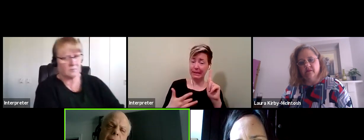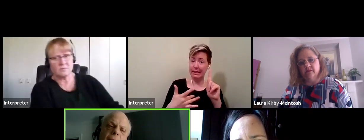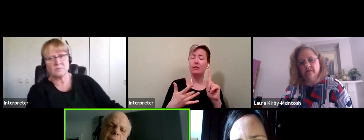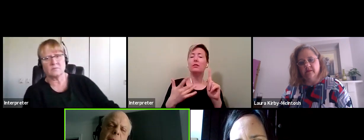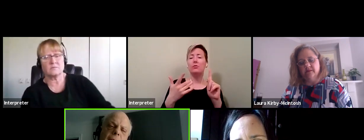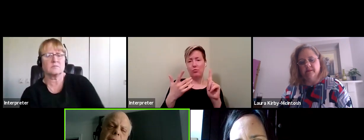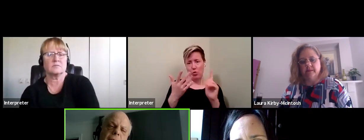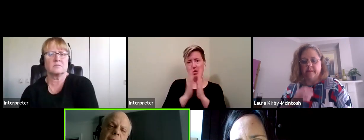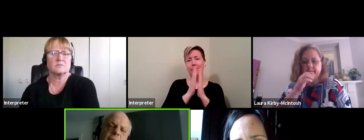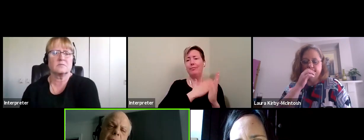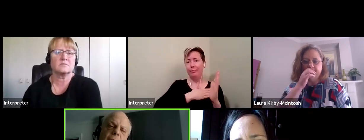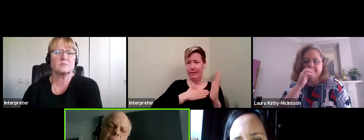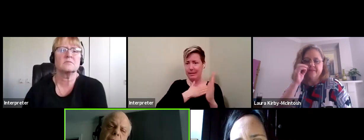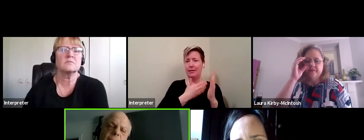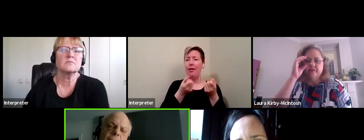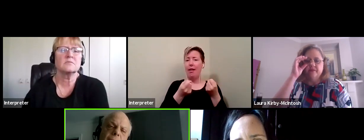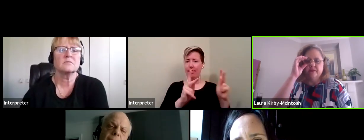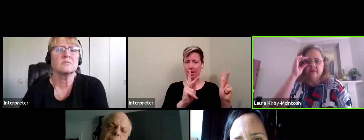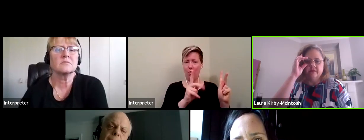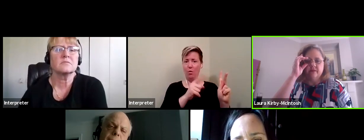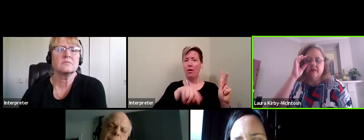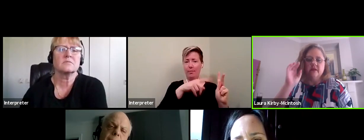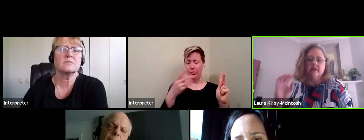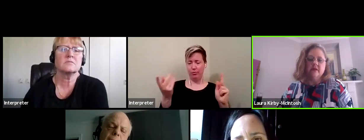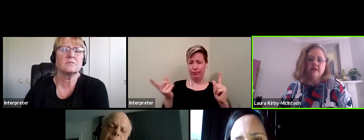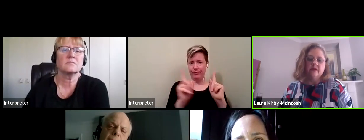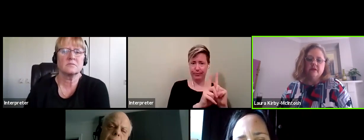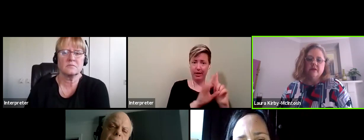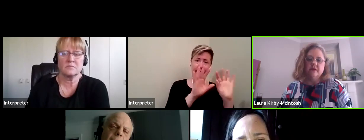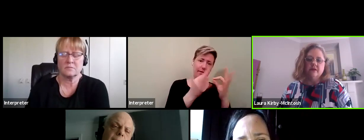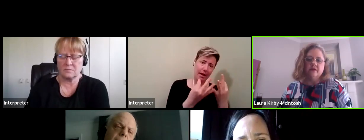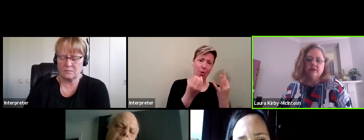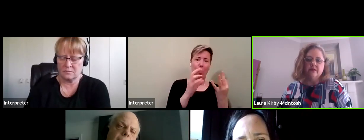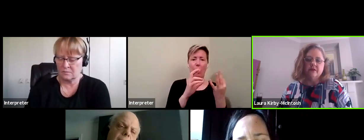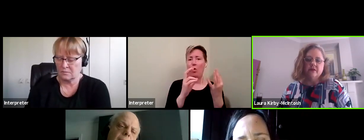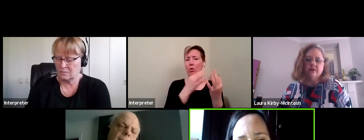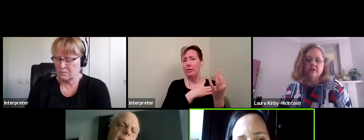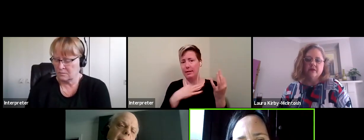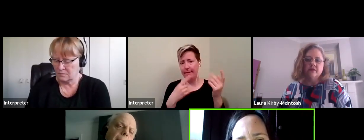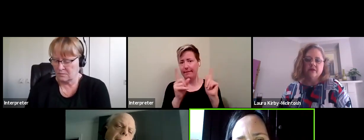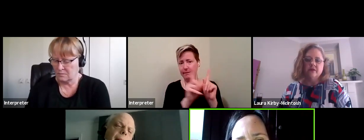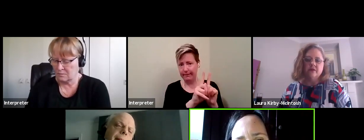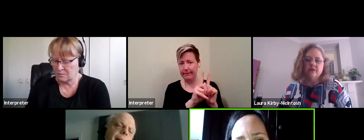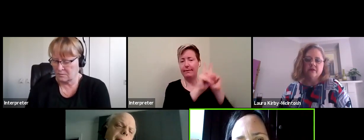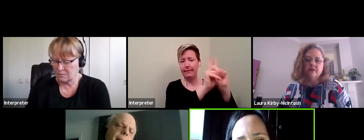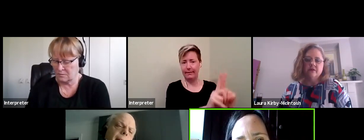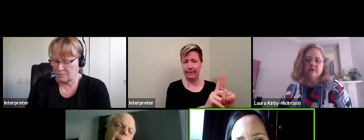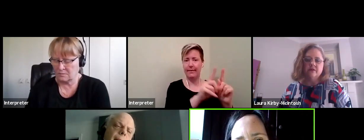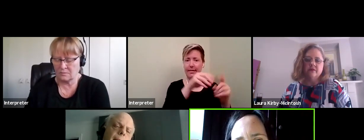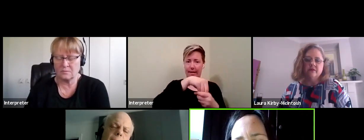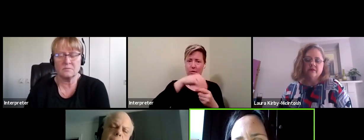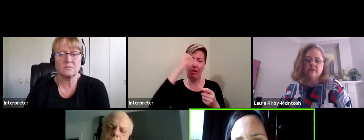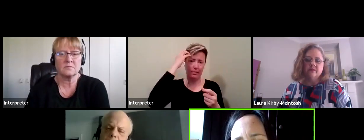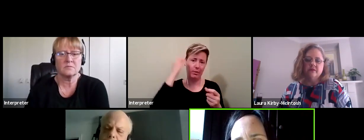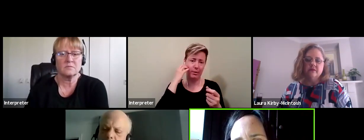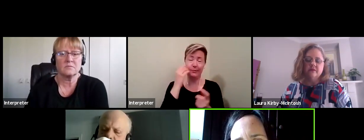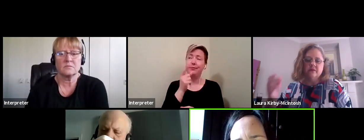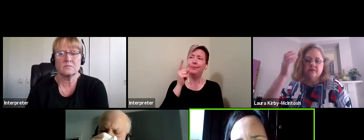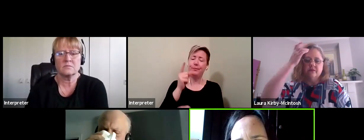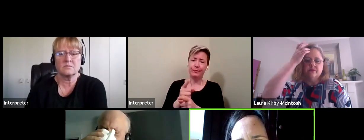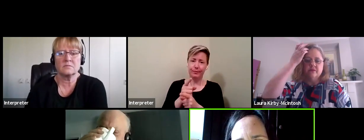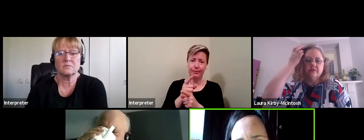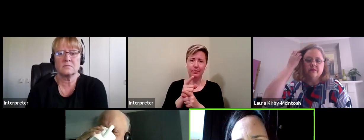hospital who needs attendant care. Mhm. Precisely, that's exactly what we're looking for. So what is the difference between a